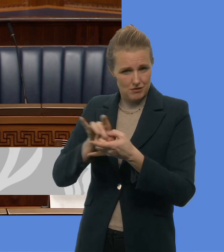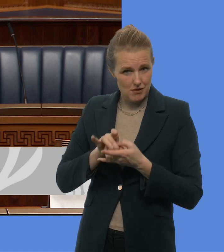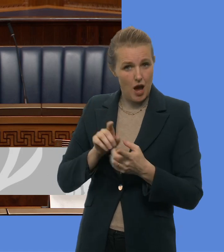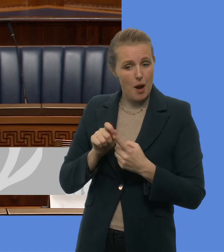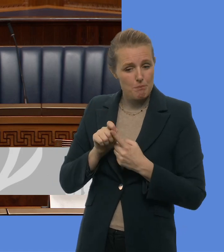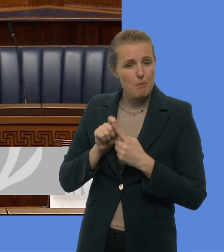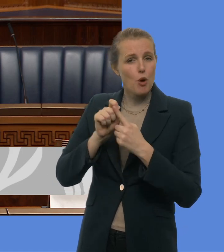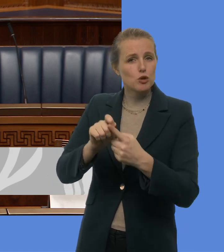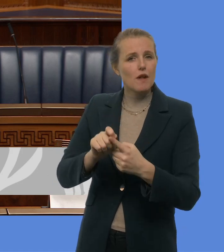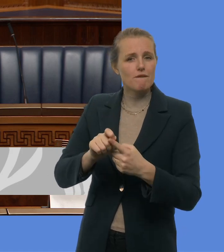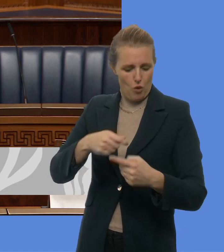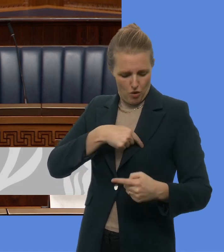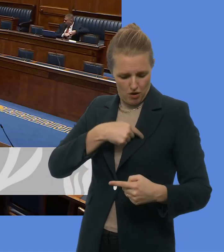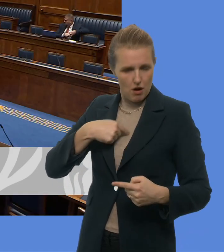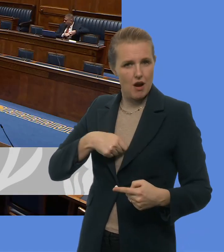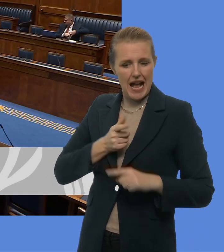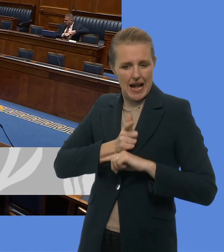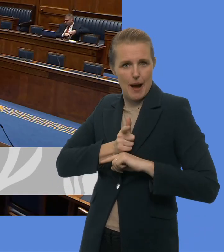of body cams for staff?